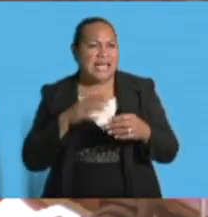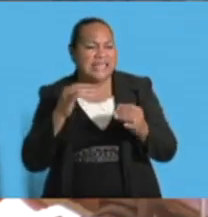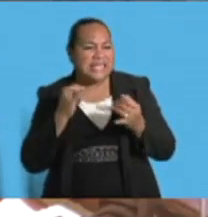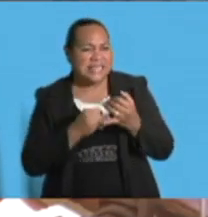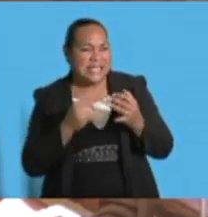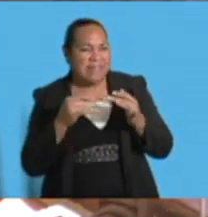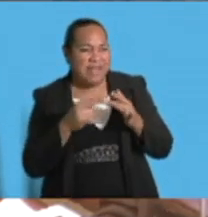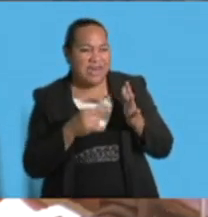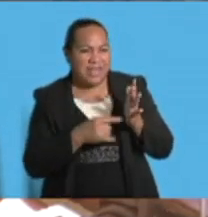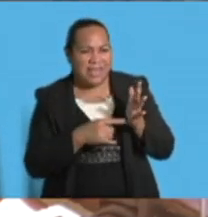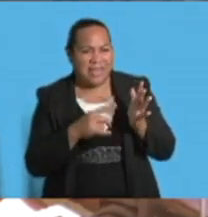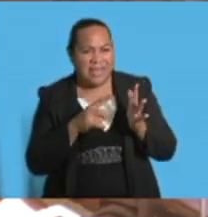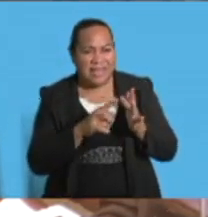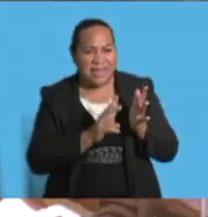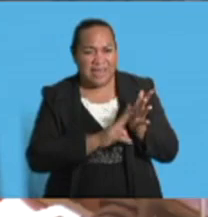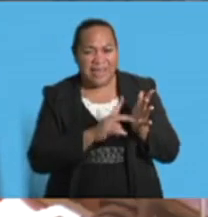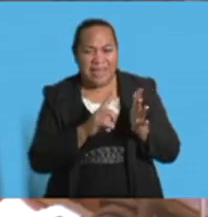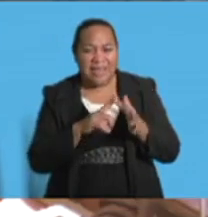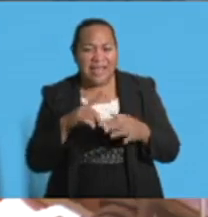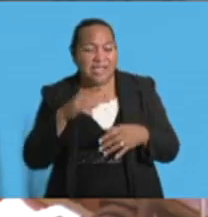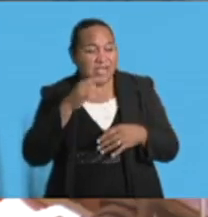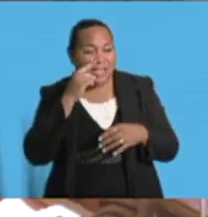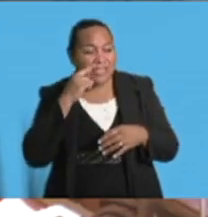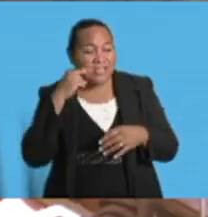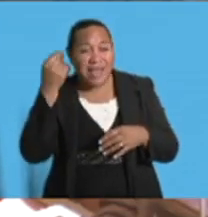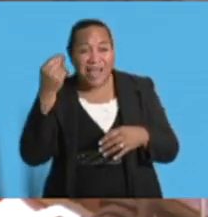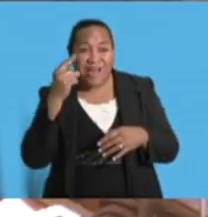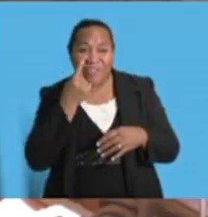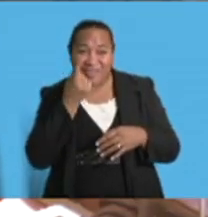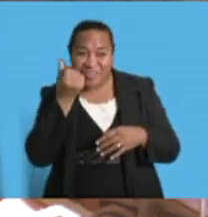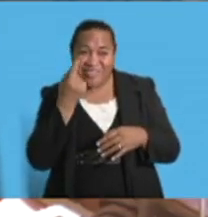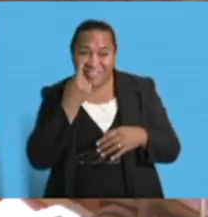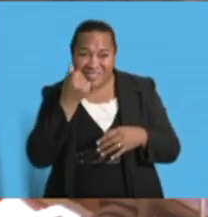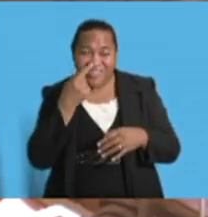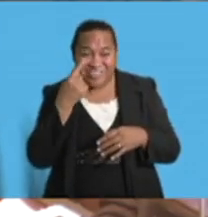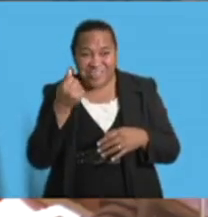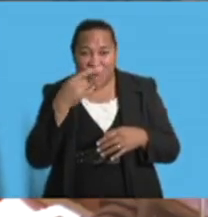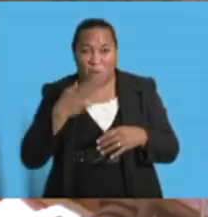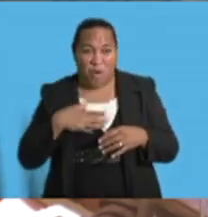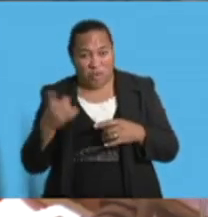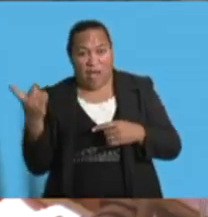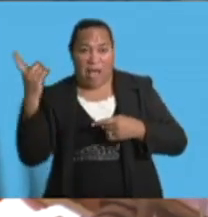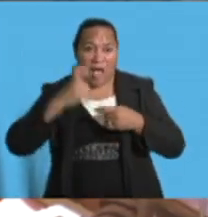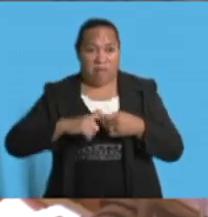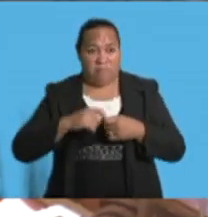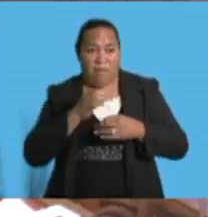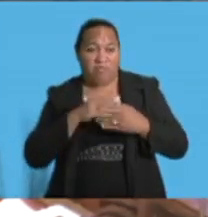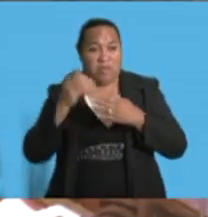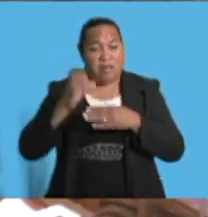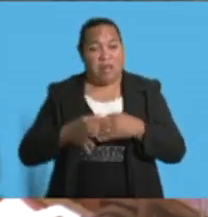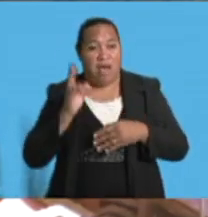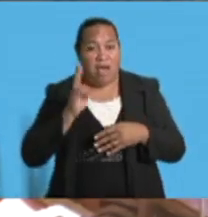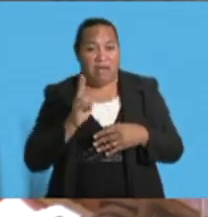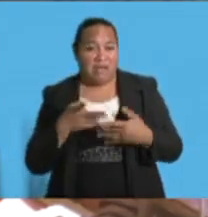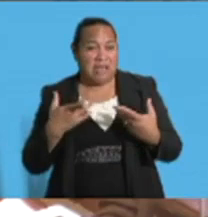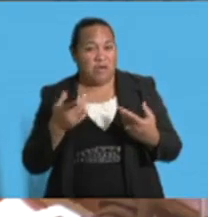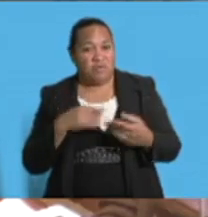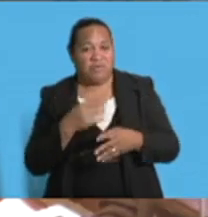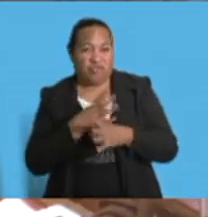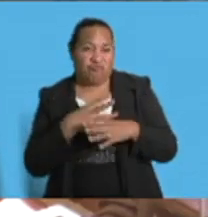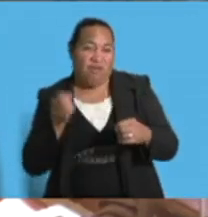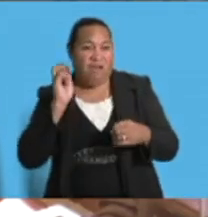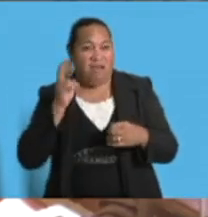budget of 1993 failed and the NPT government collapsed, pushing Fiji back to elections and pushing the bill to the people of